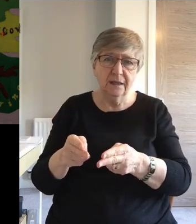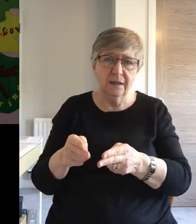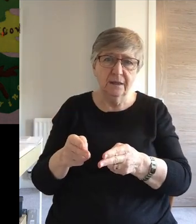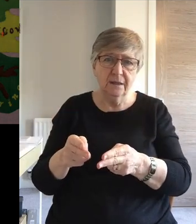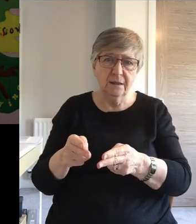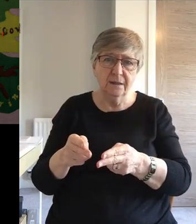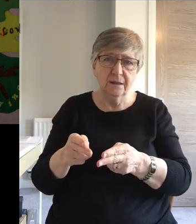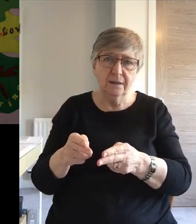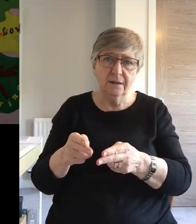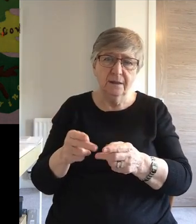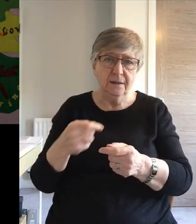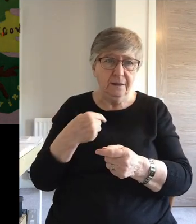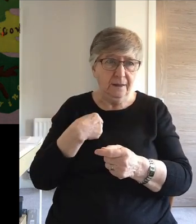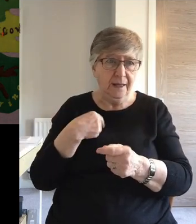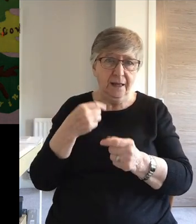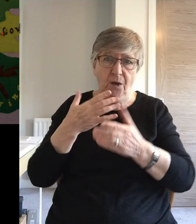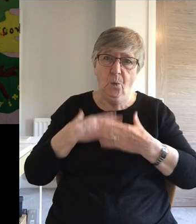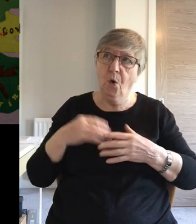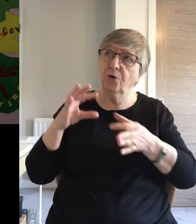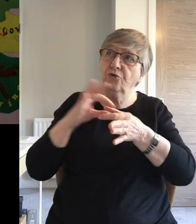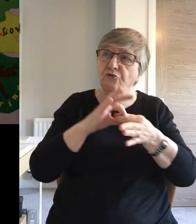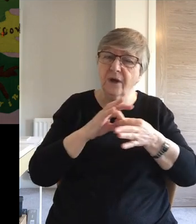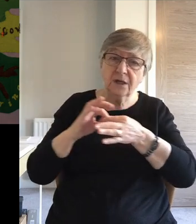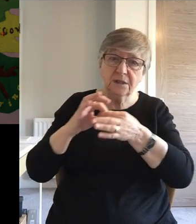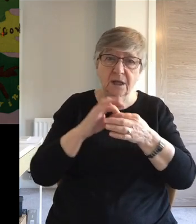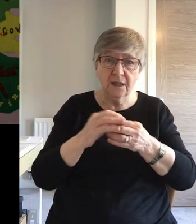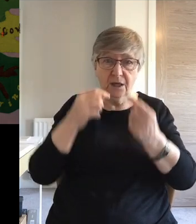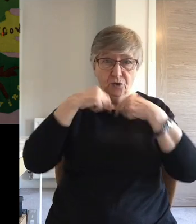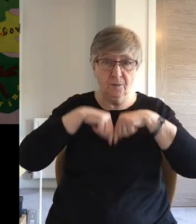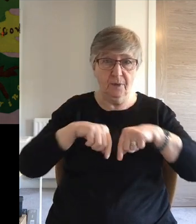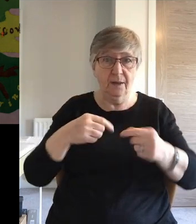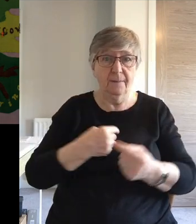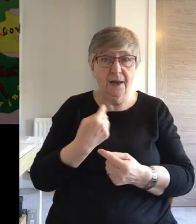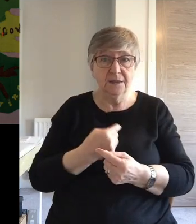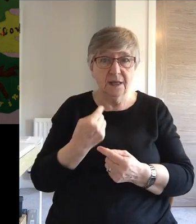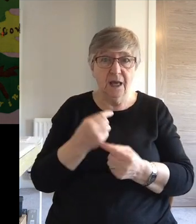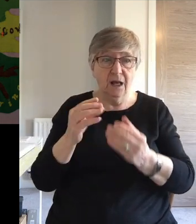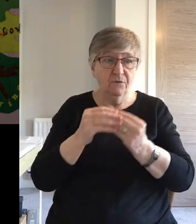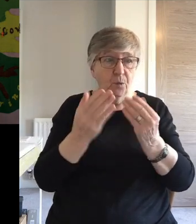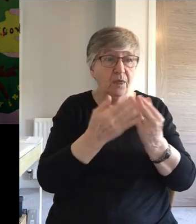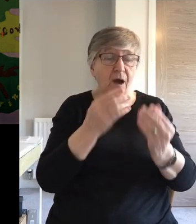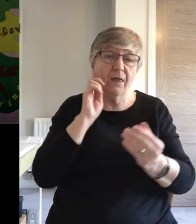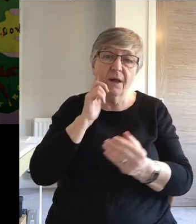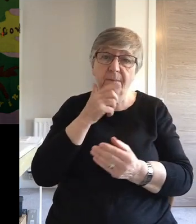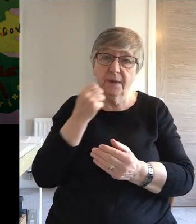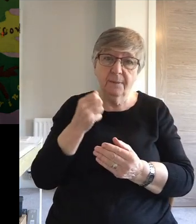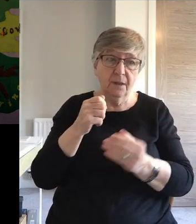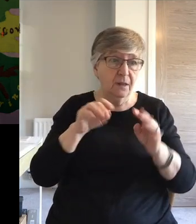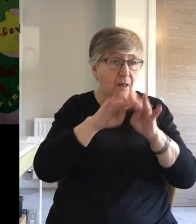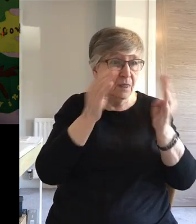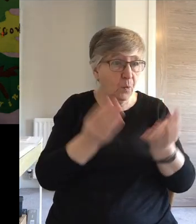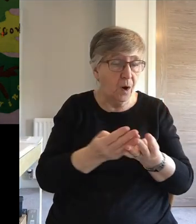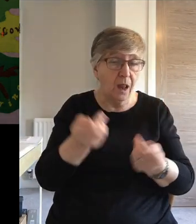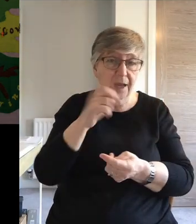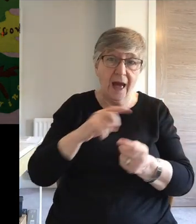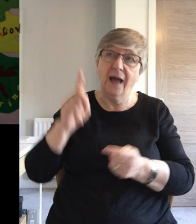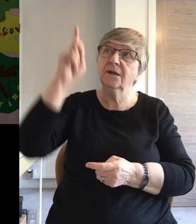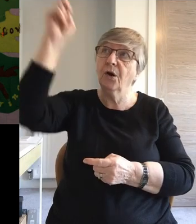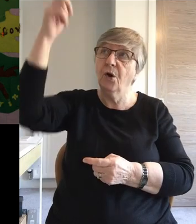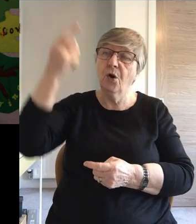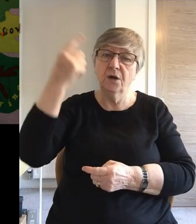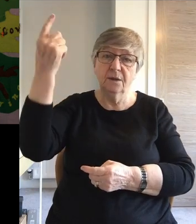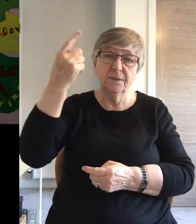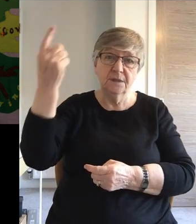without reconciliation? Reconciliation within ourselves, with other people, with creation, and indeed with God